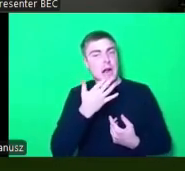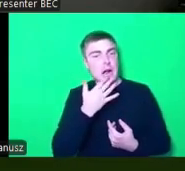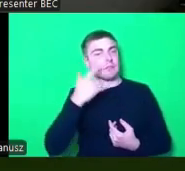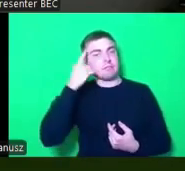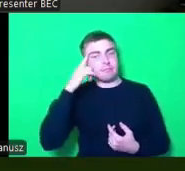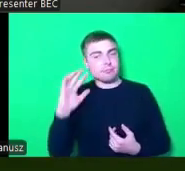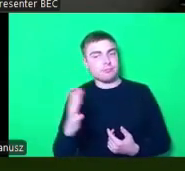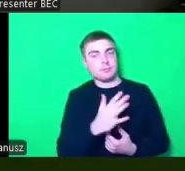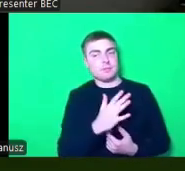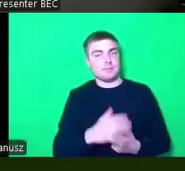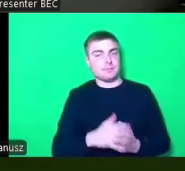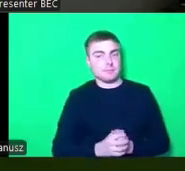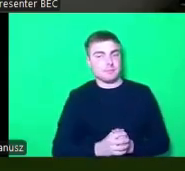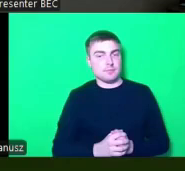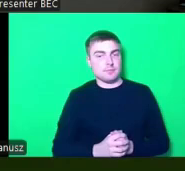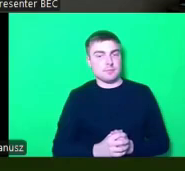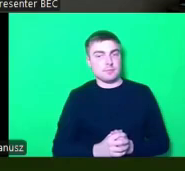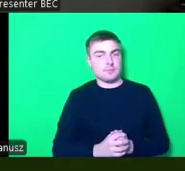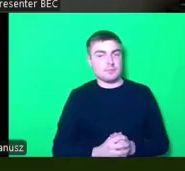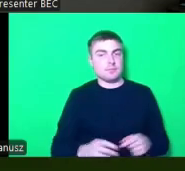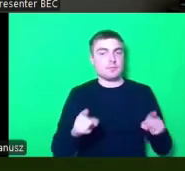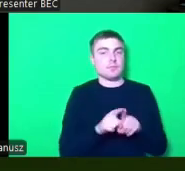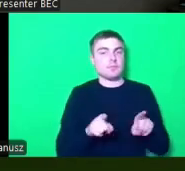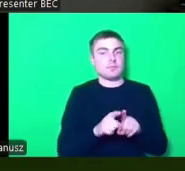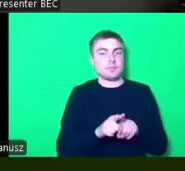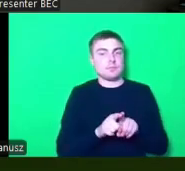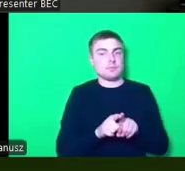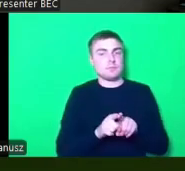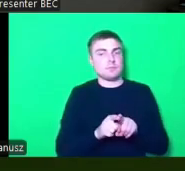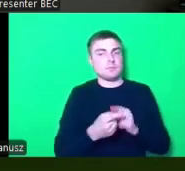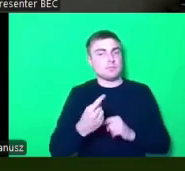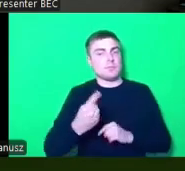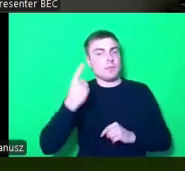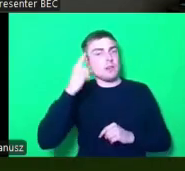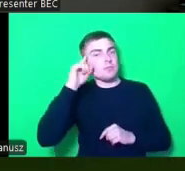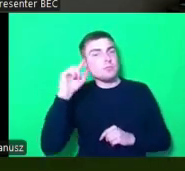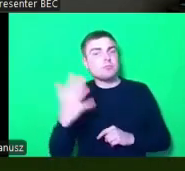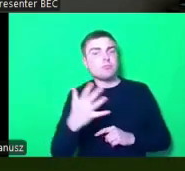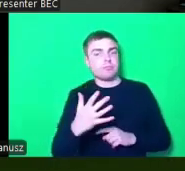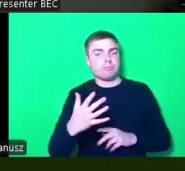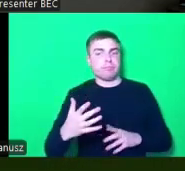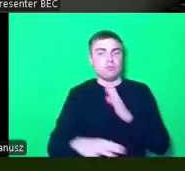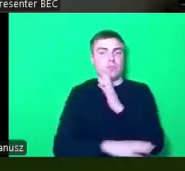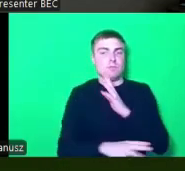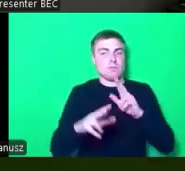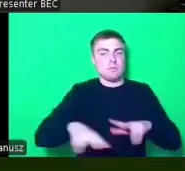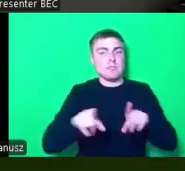define nativeness and a list of native species based on our political boundaries. And I